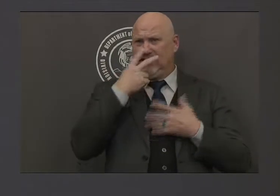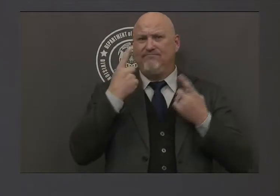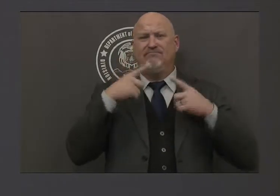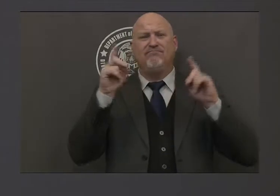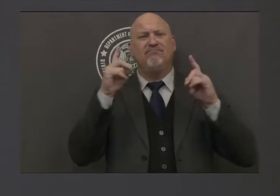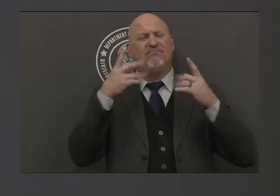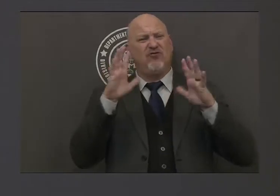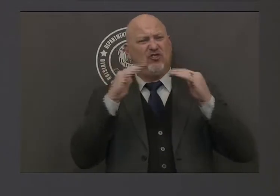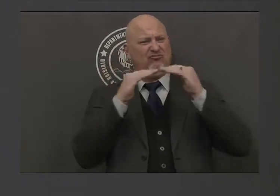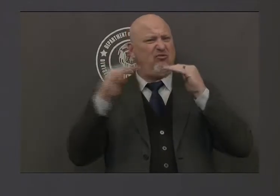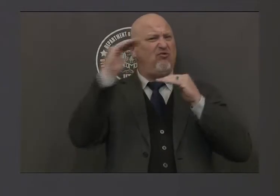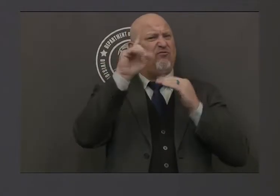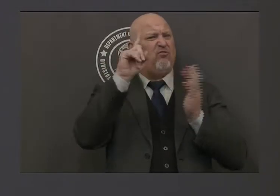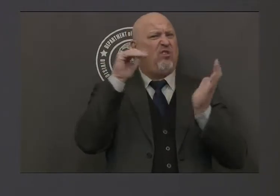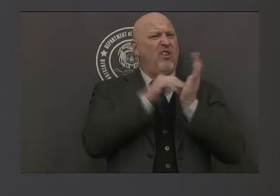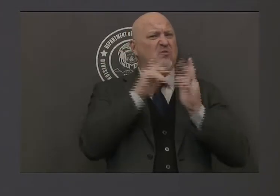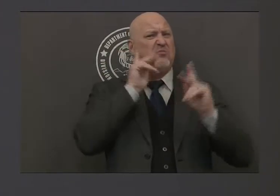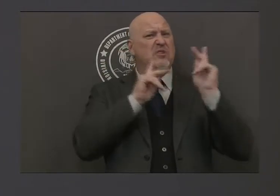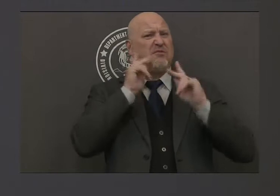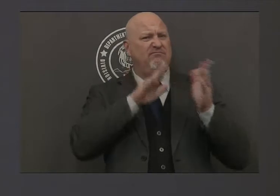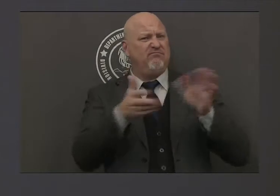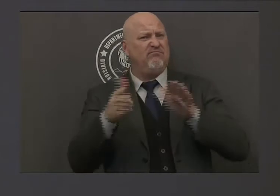passed away because of COVID-19.